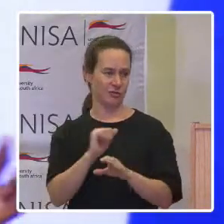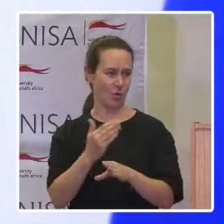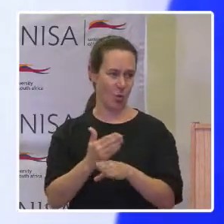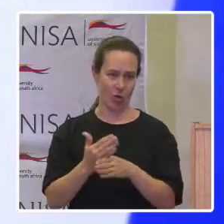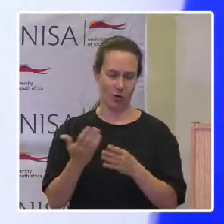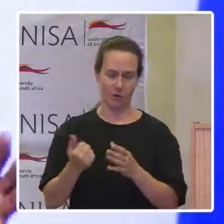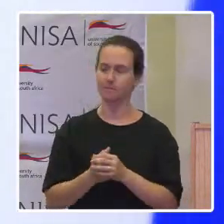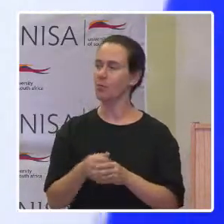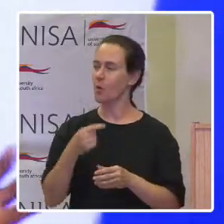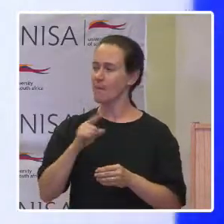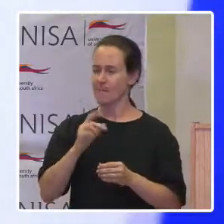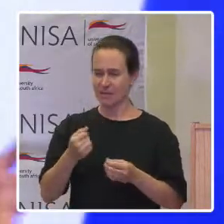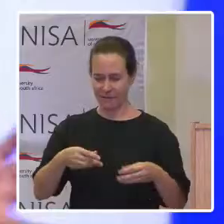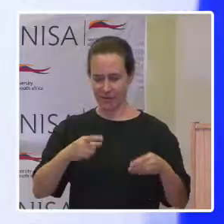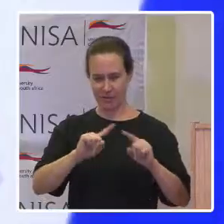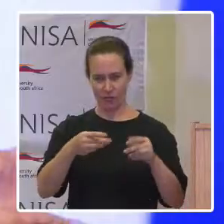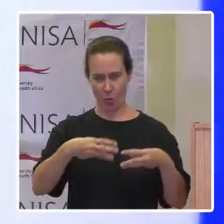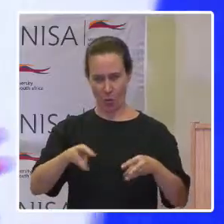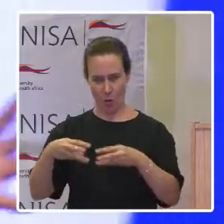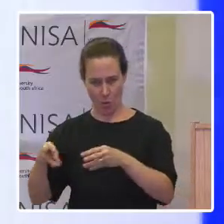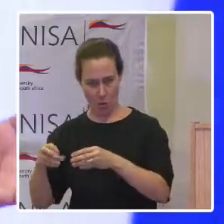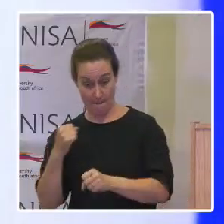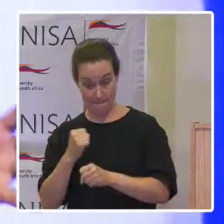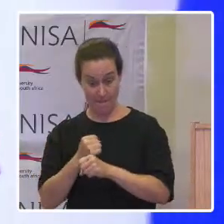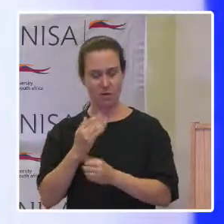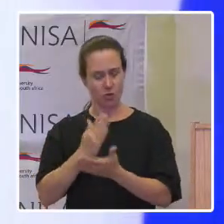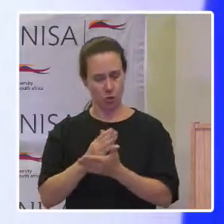having mechanisms that allow us to have these